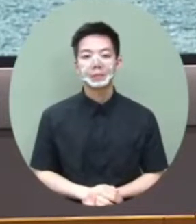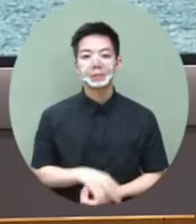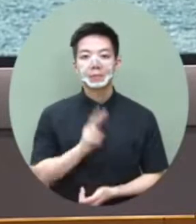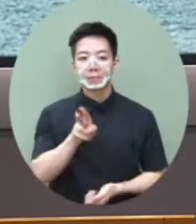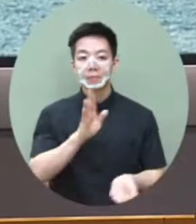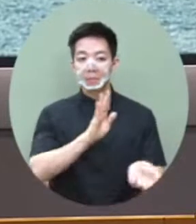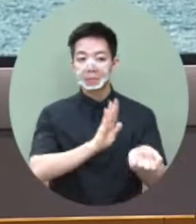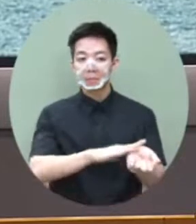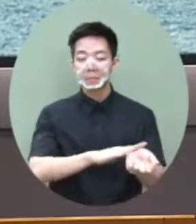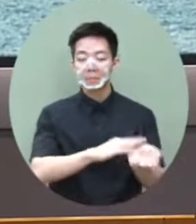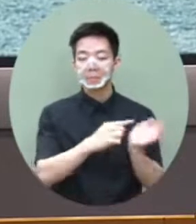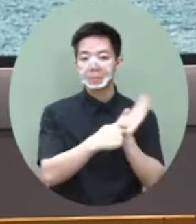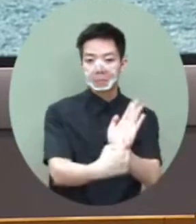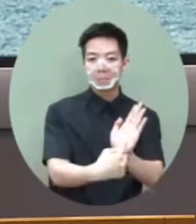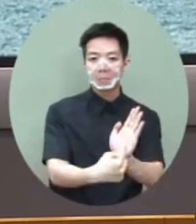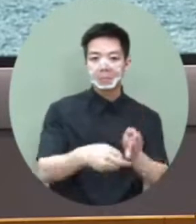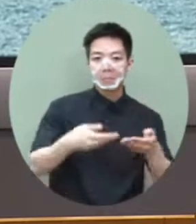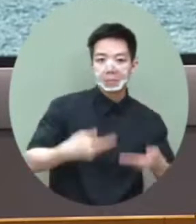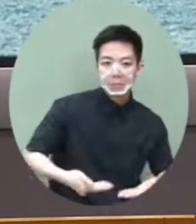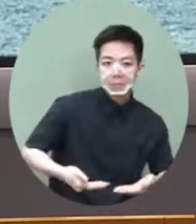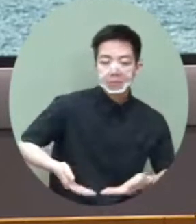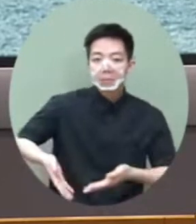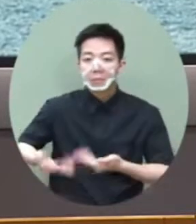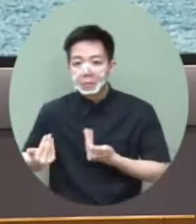triage approach in